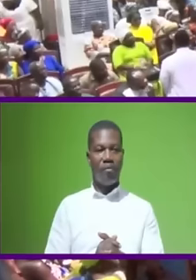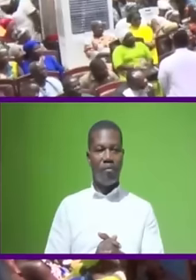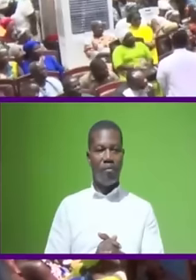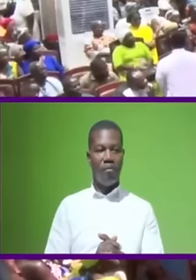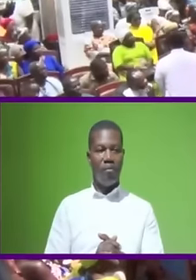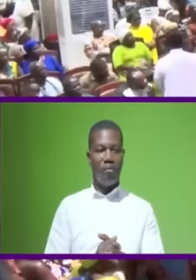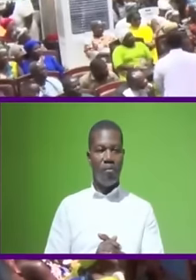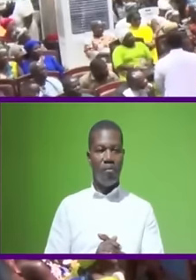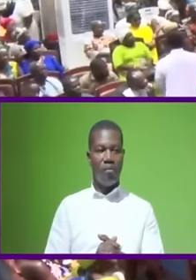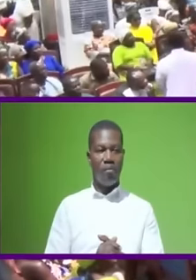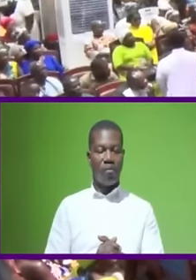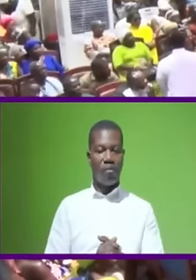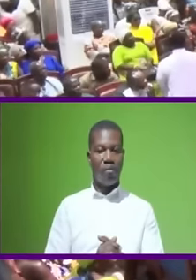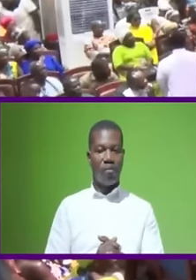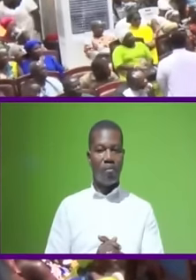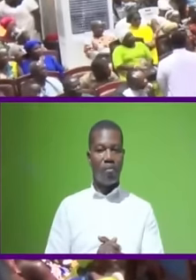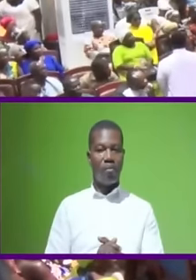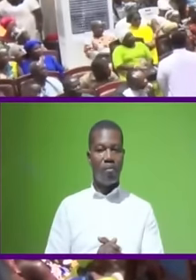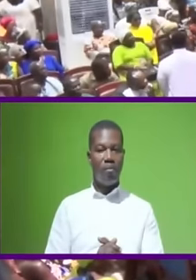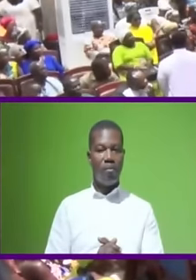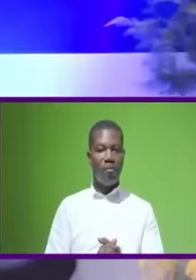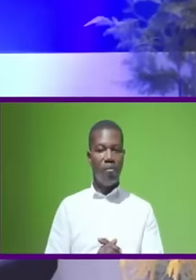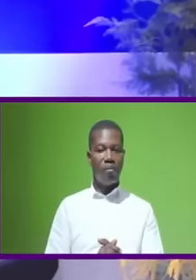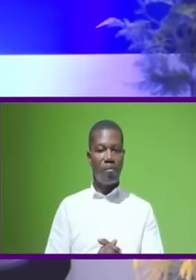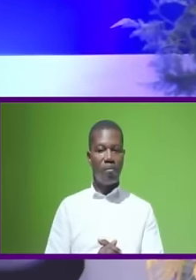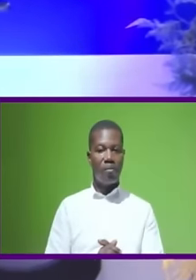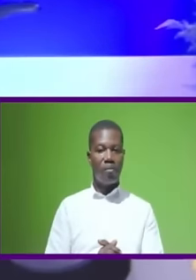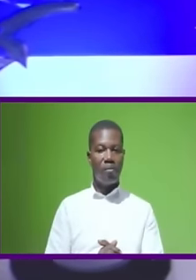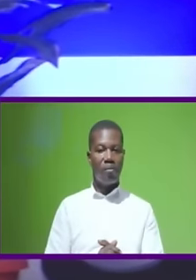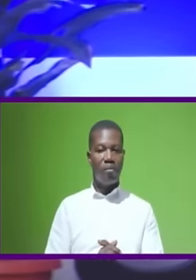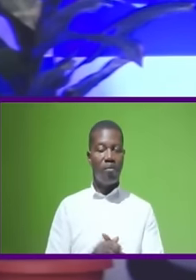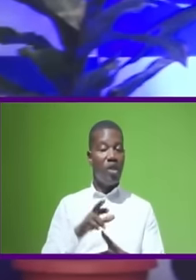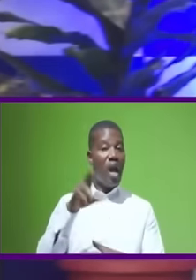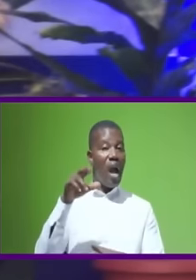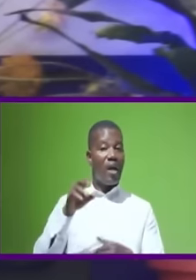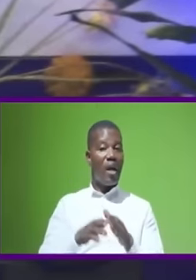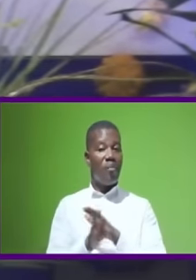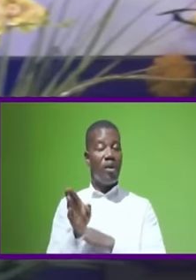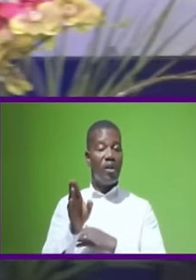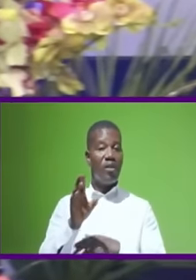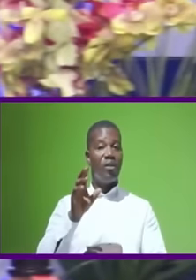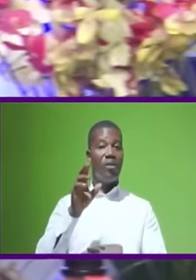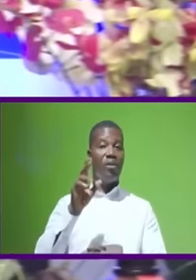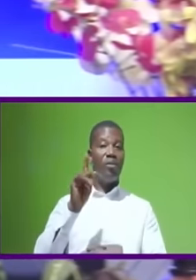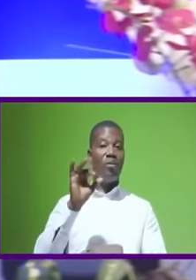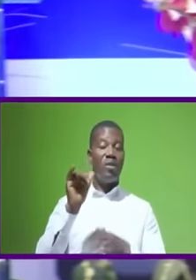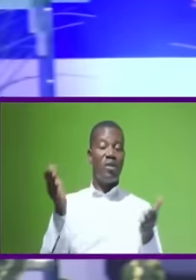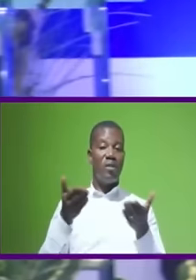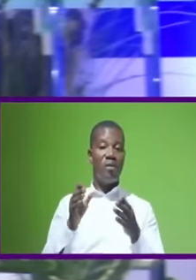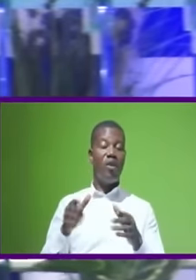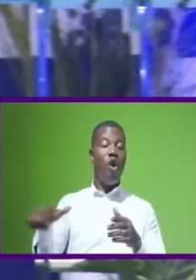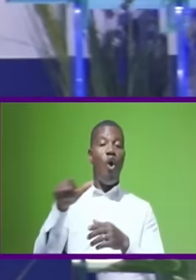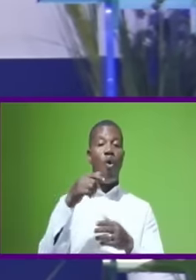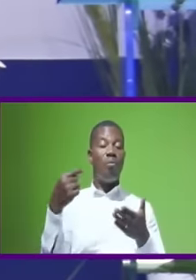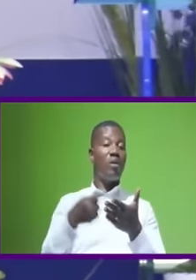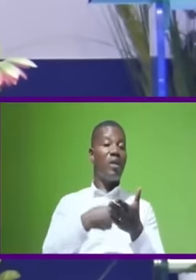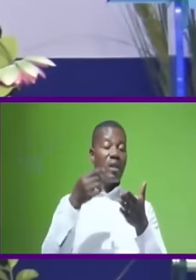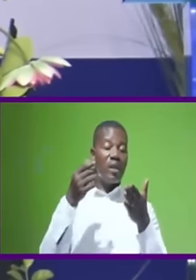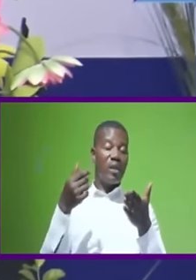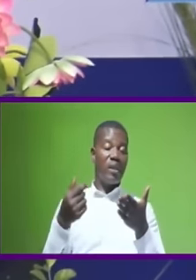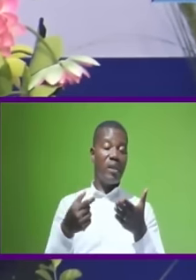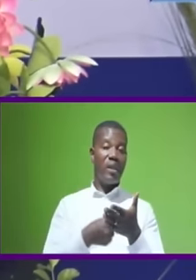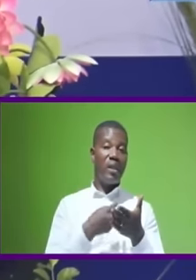you with any debt or cost. Accra branch, Kumasi branch, the whole Ghana, Philadelphia